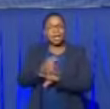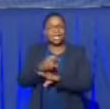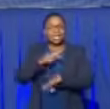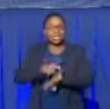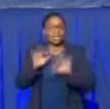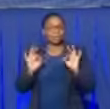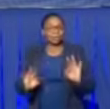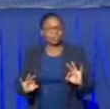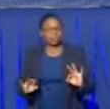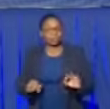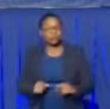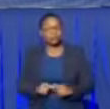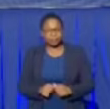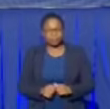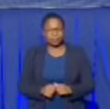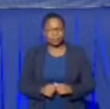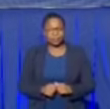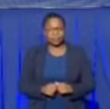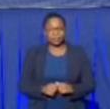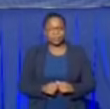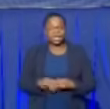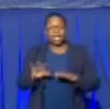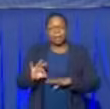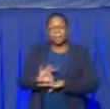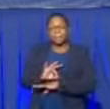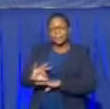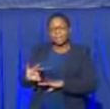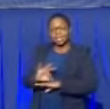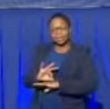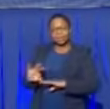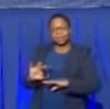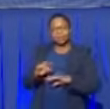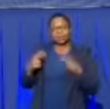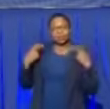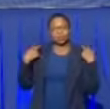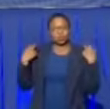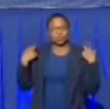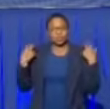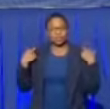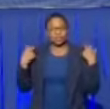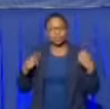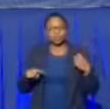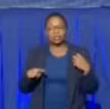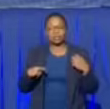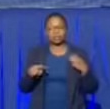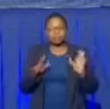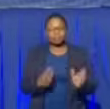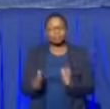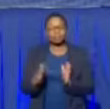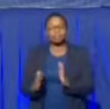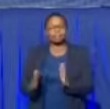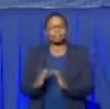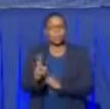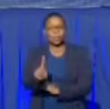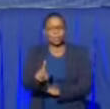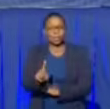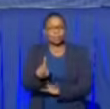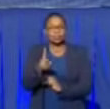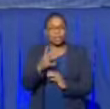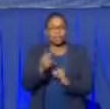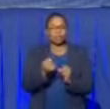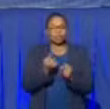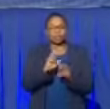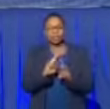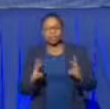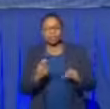used. The planned security measures were that trucks distributing ballots were escorted by members